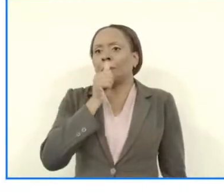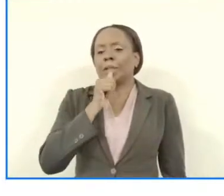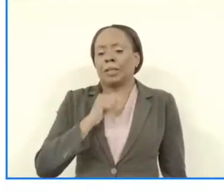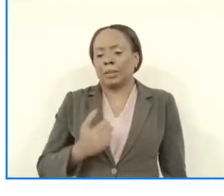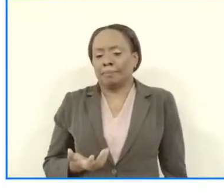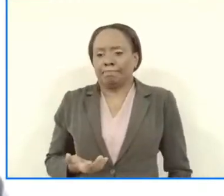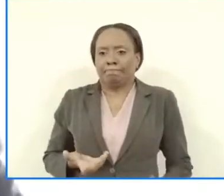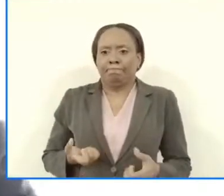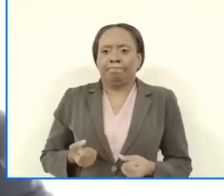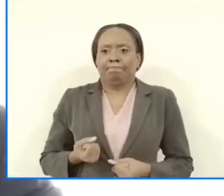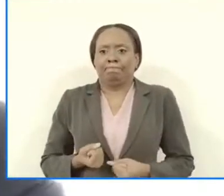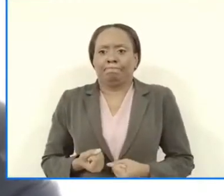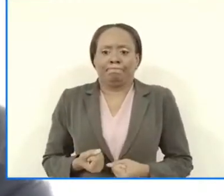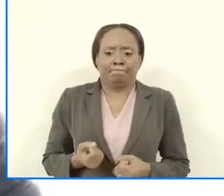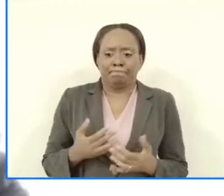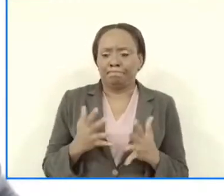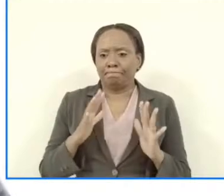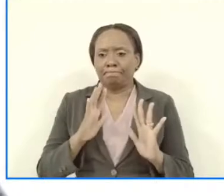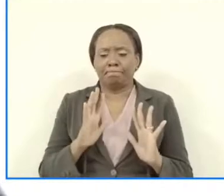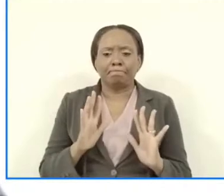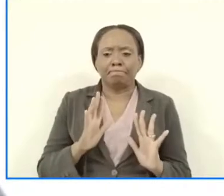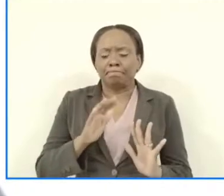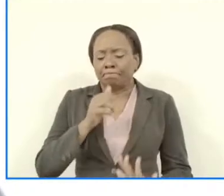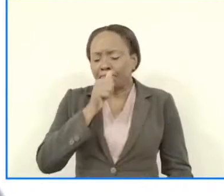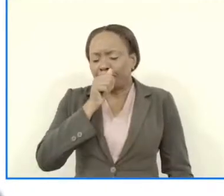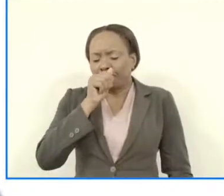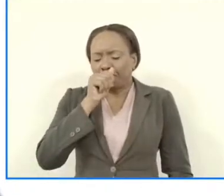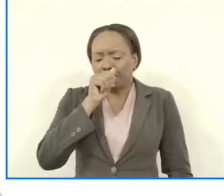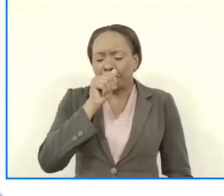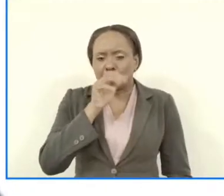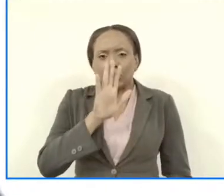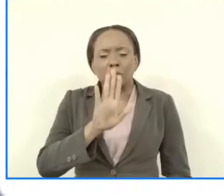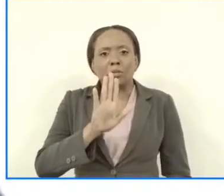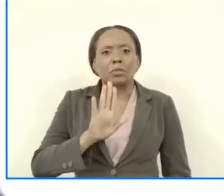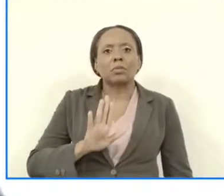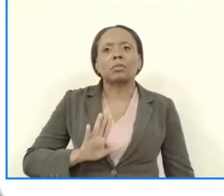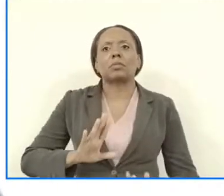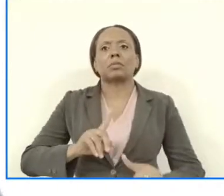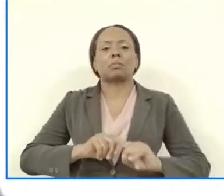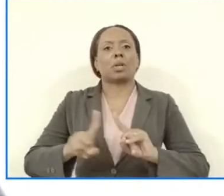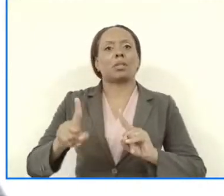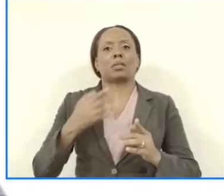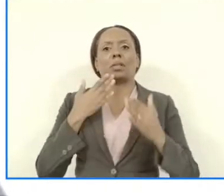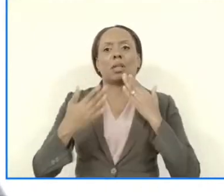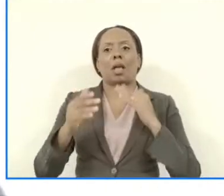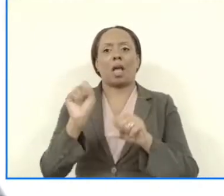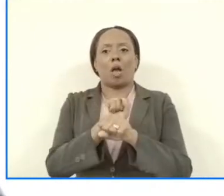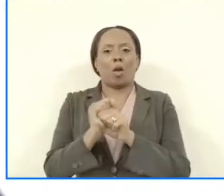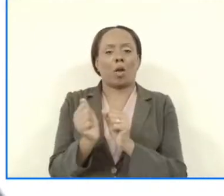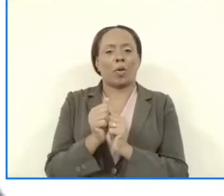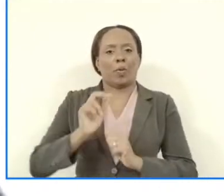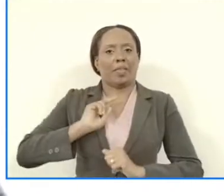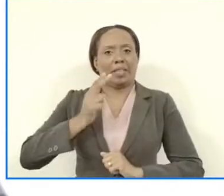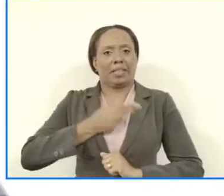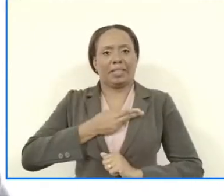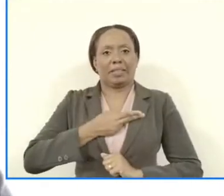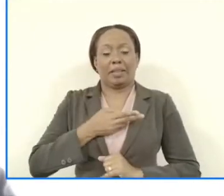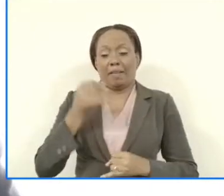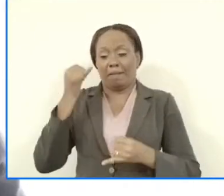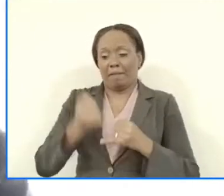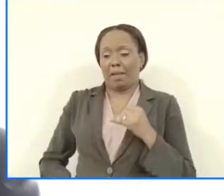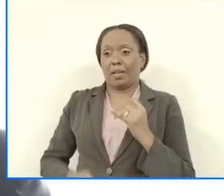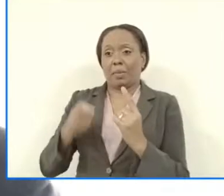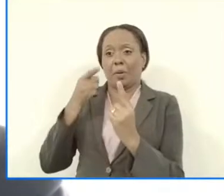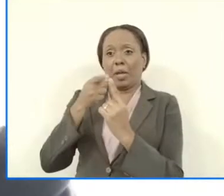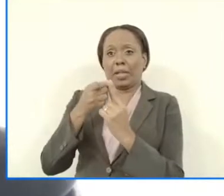tested. But I want to thank you for understanding where we are at. I want to thank you for working with us. And the final point I will make